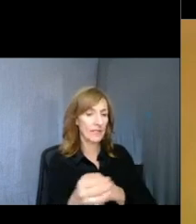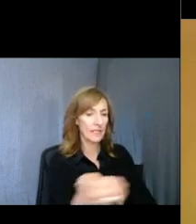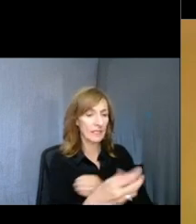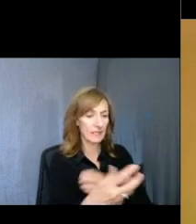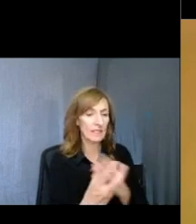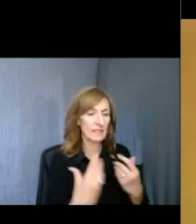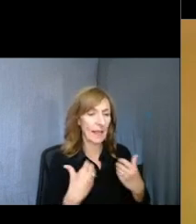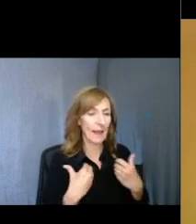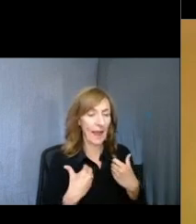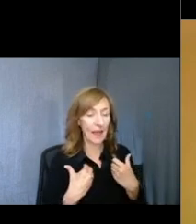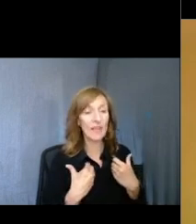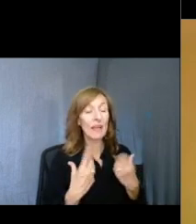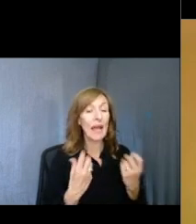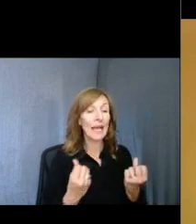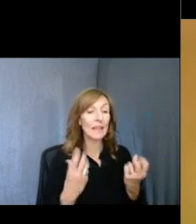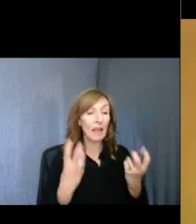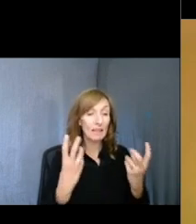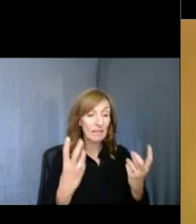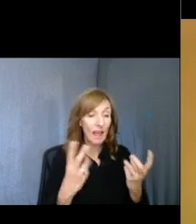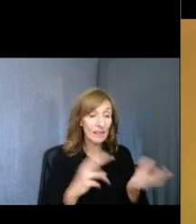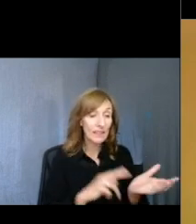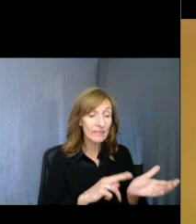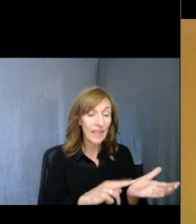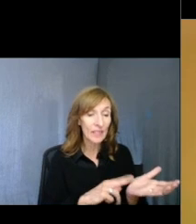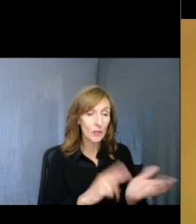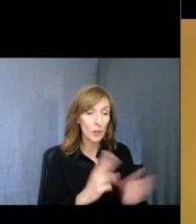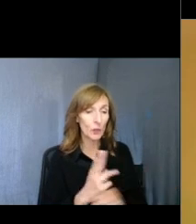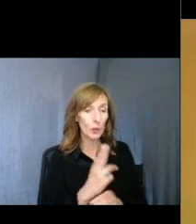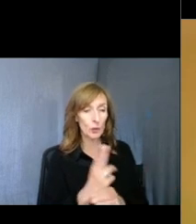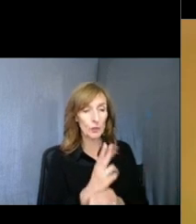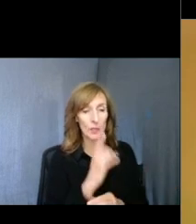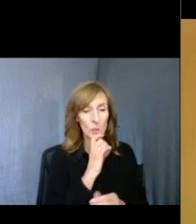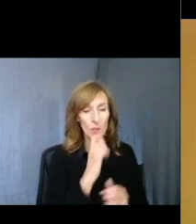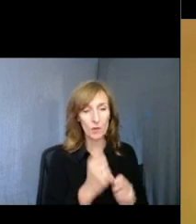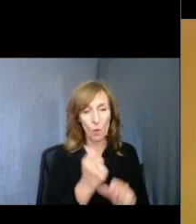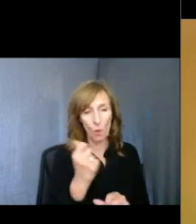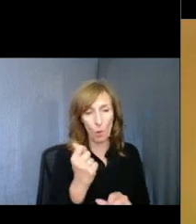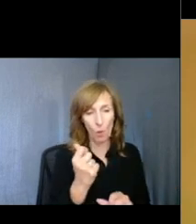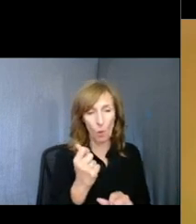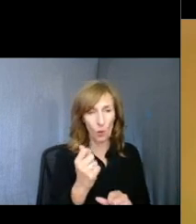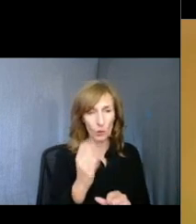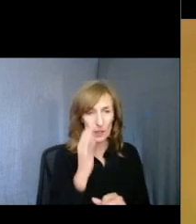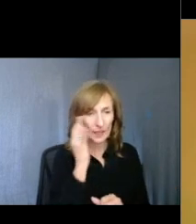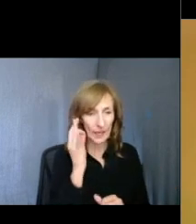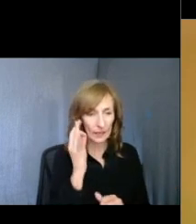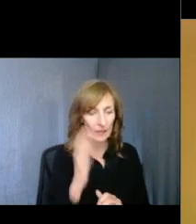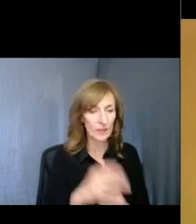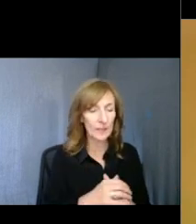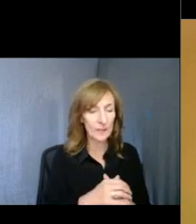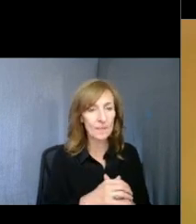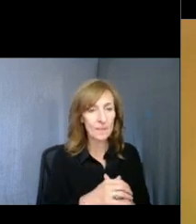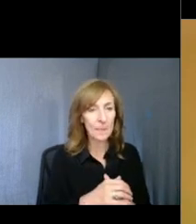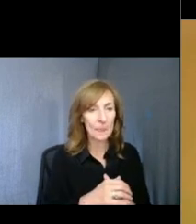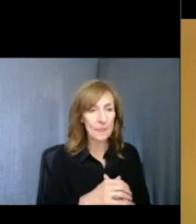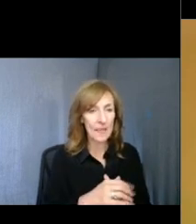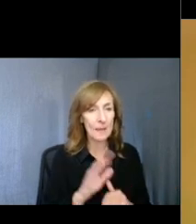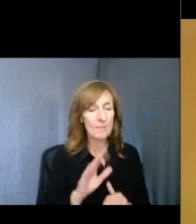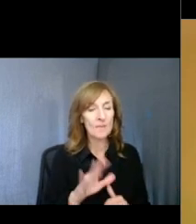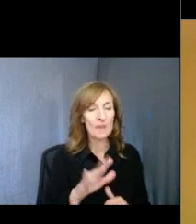cat screening. So what you couldn't see on that panel was that my cat was also screened. He was mildly